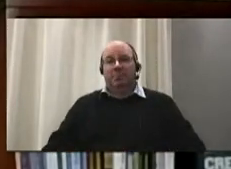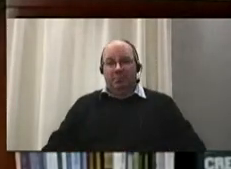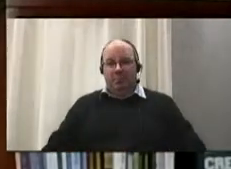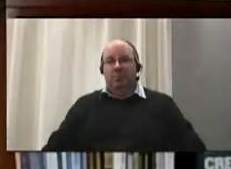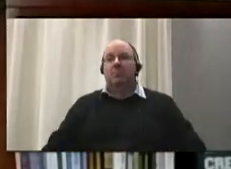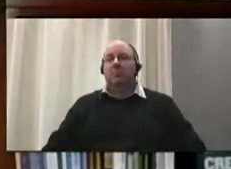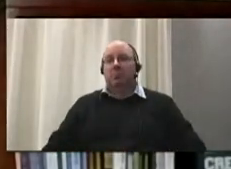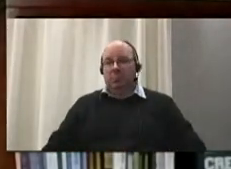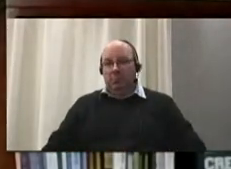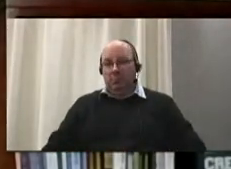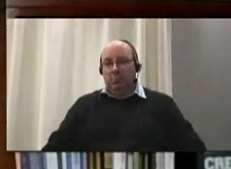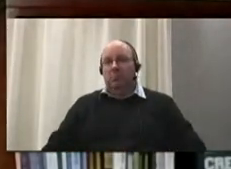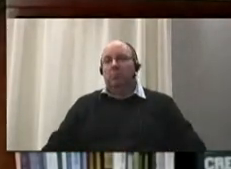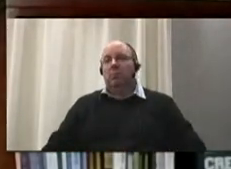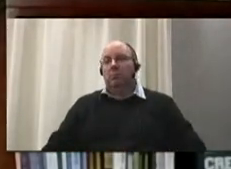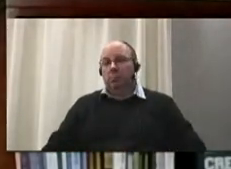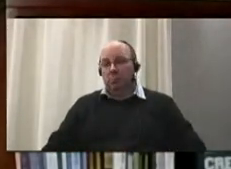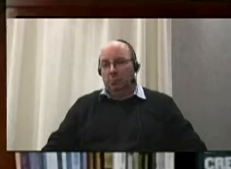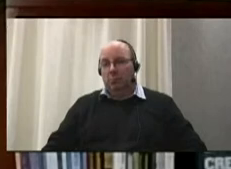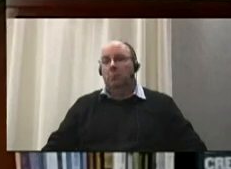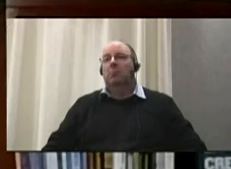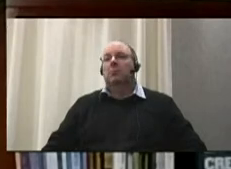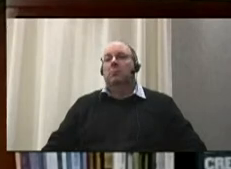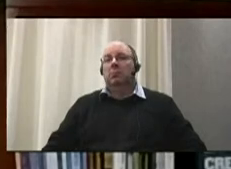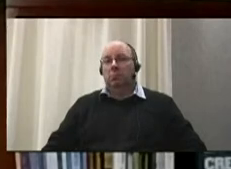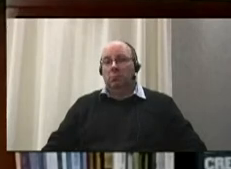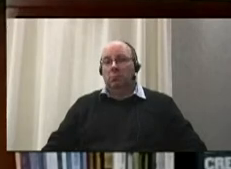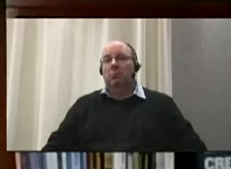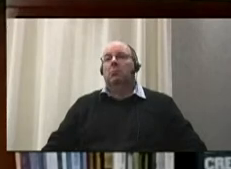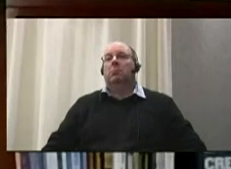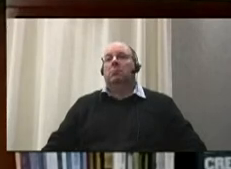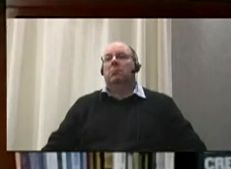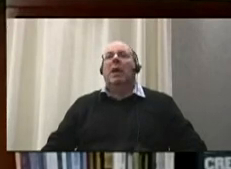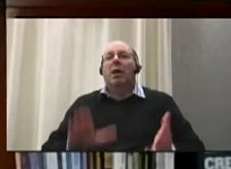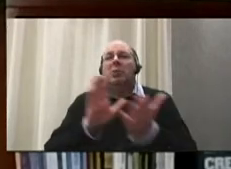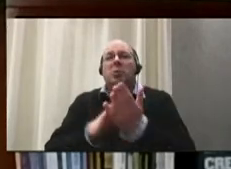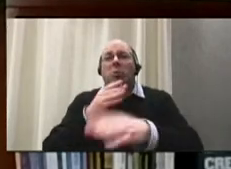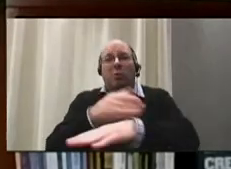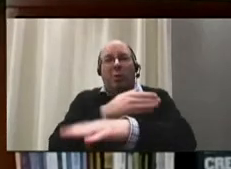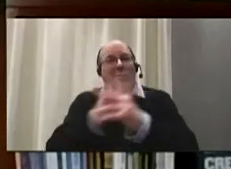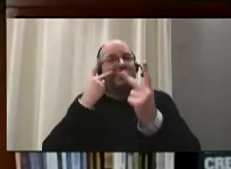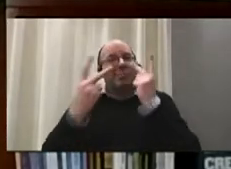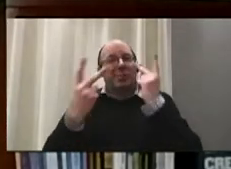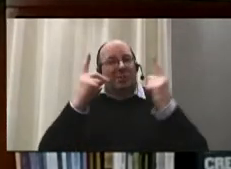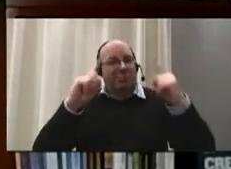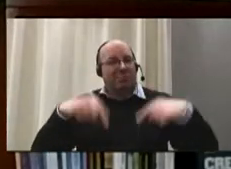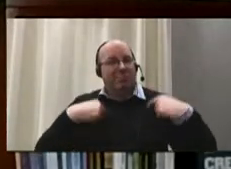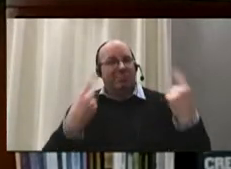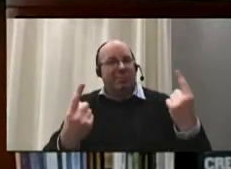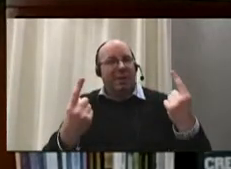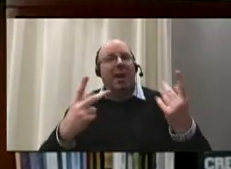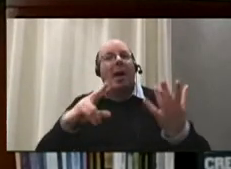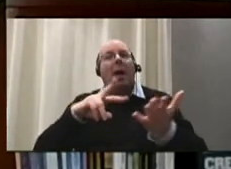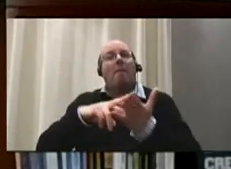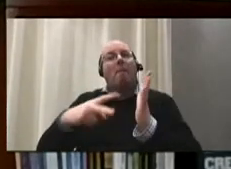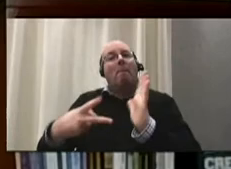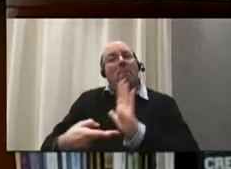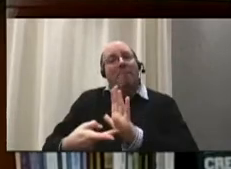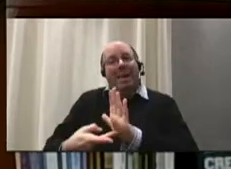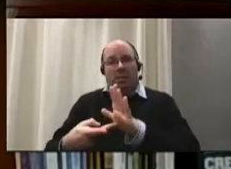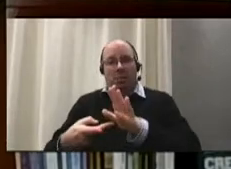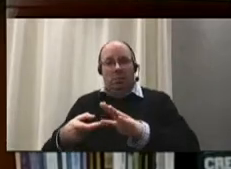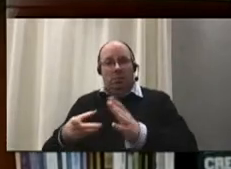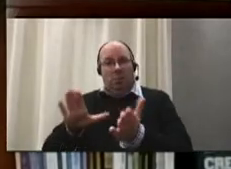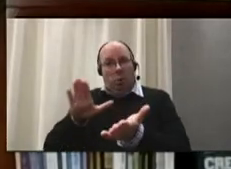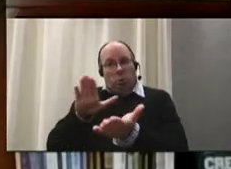while, but the purpose of school improvement is to make sure there is accountability in place for a school to look at every single student